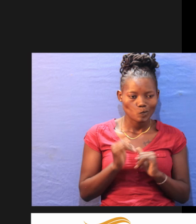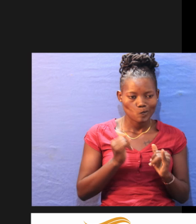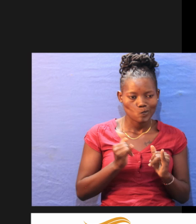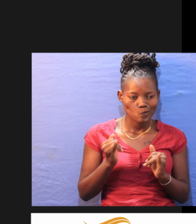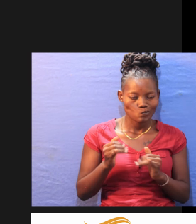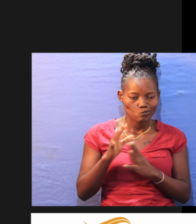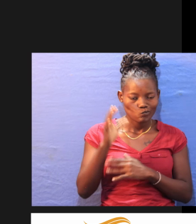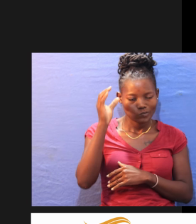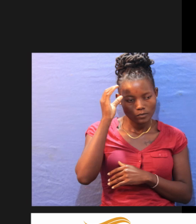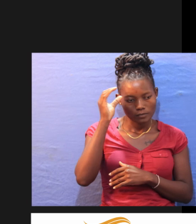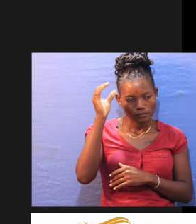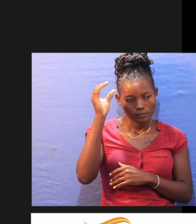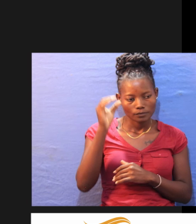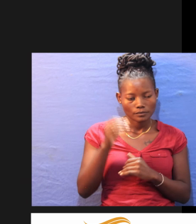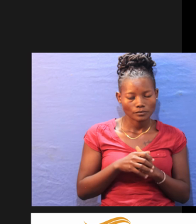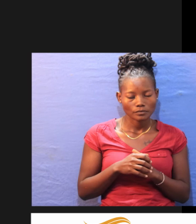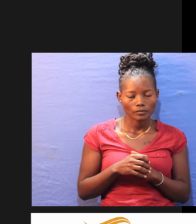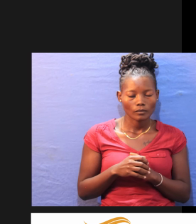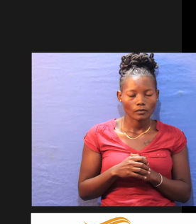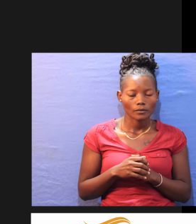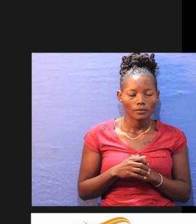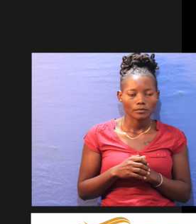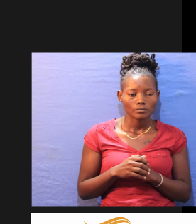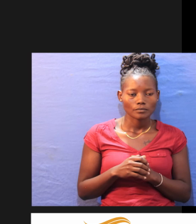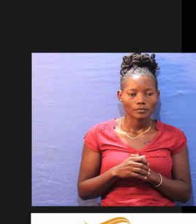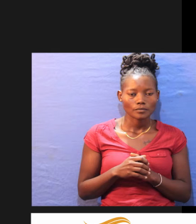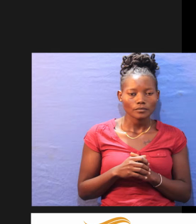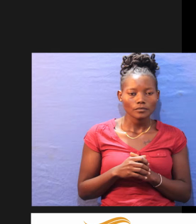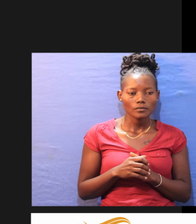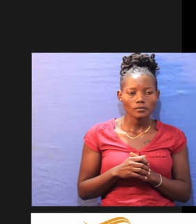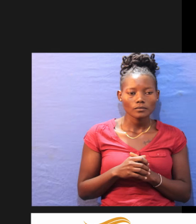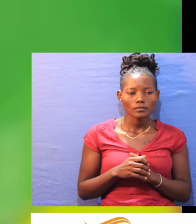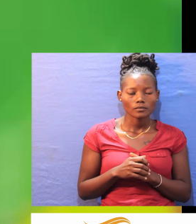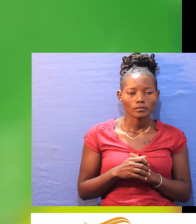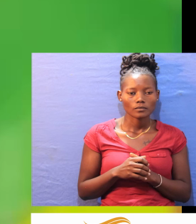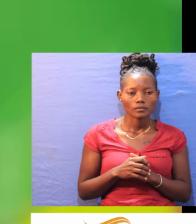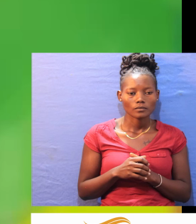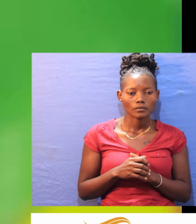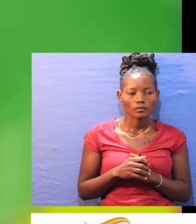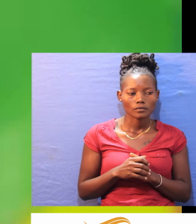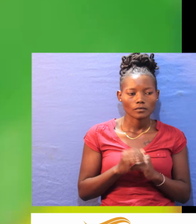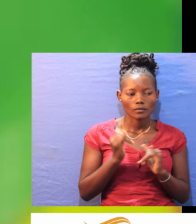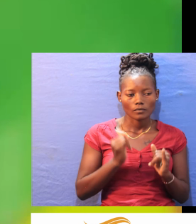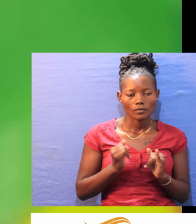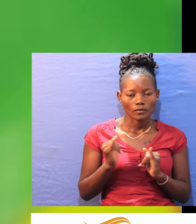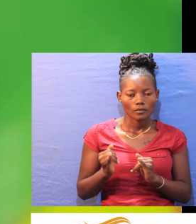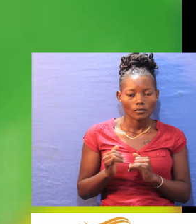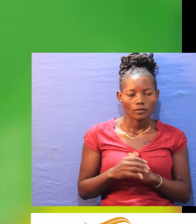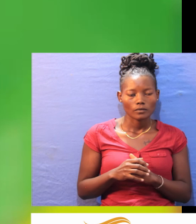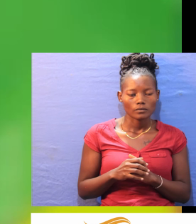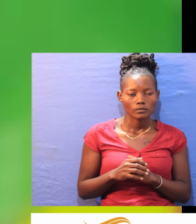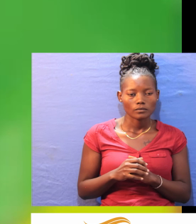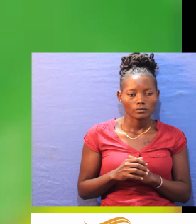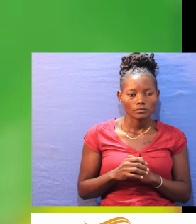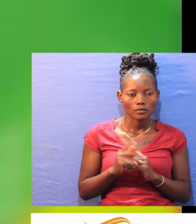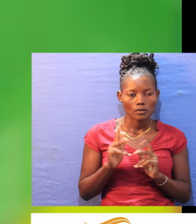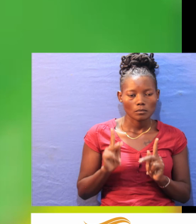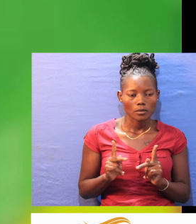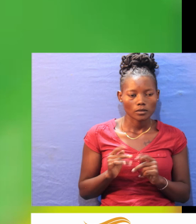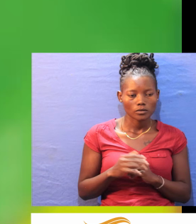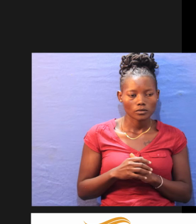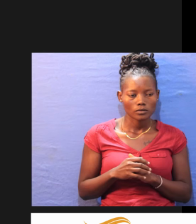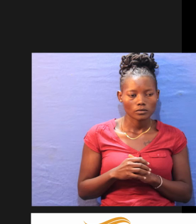capacity, if I may put it, or the individual Person. the individual one. Person, yes.